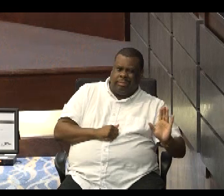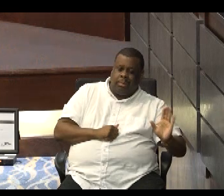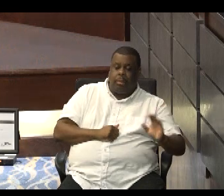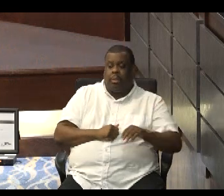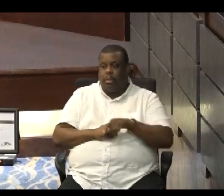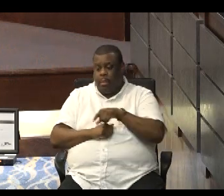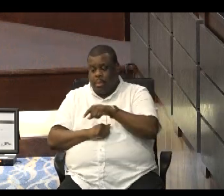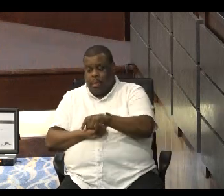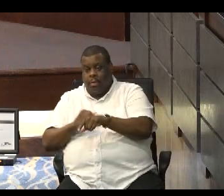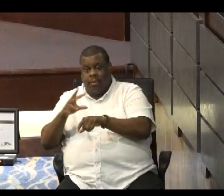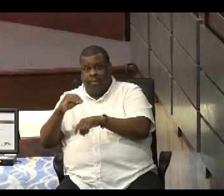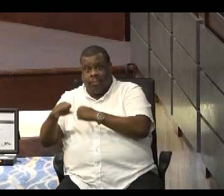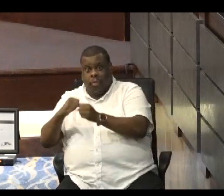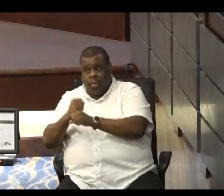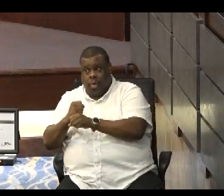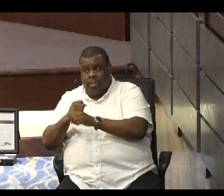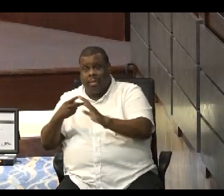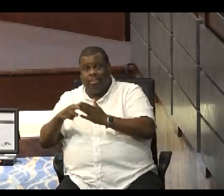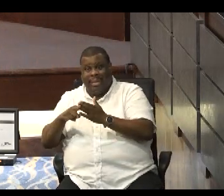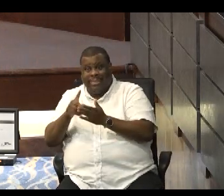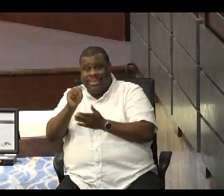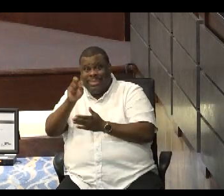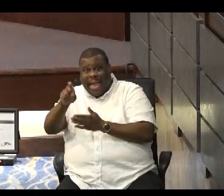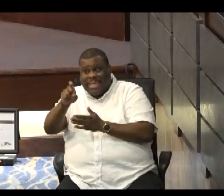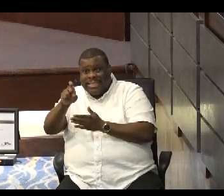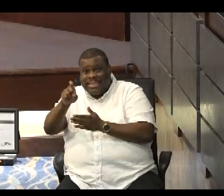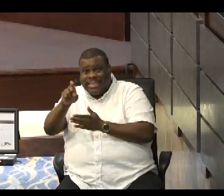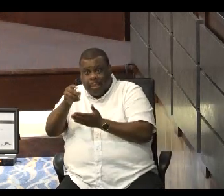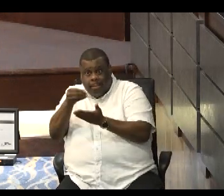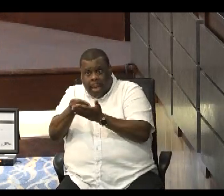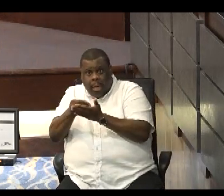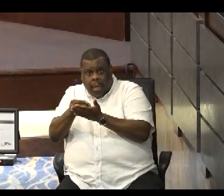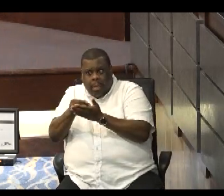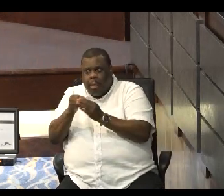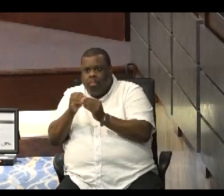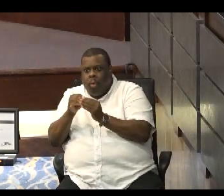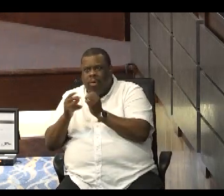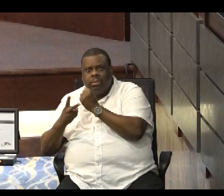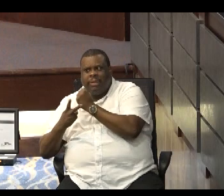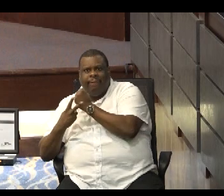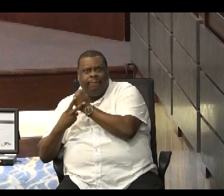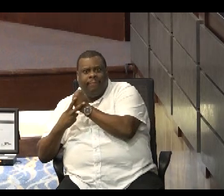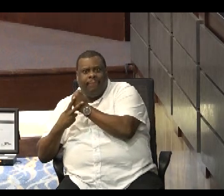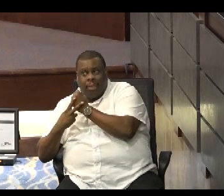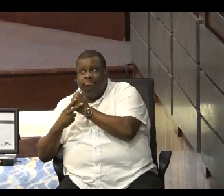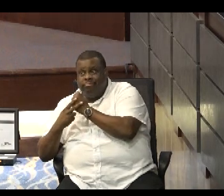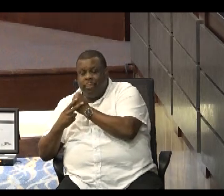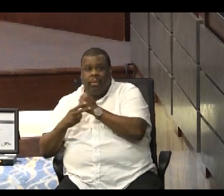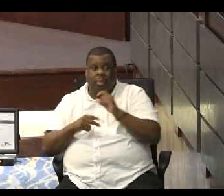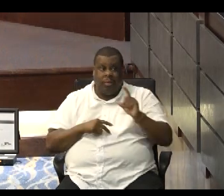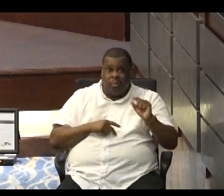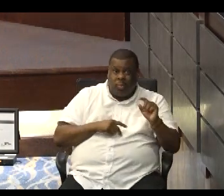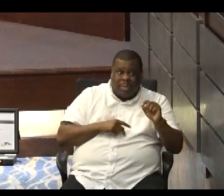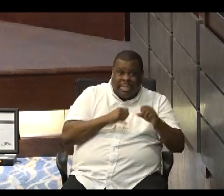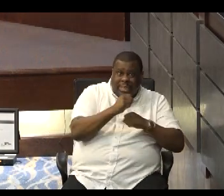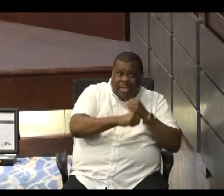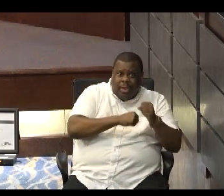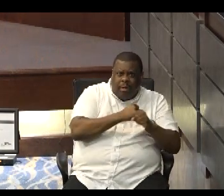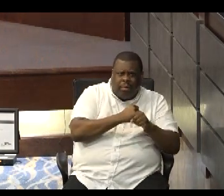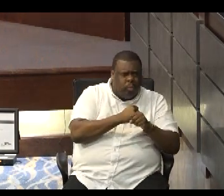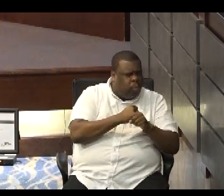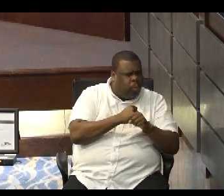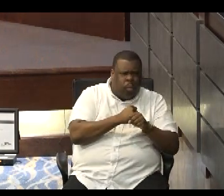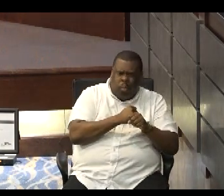your taxpayers almost $12 billion in costs. So that's really the reason why I want